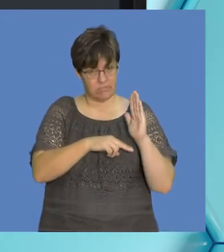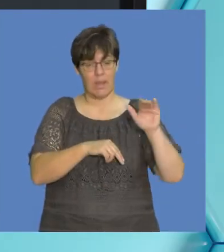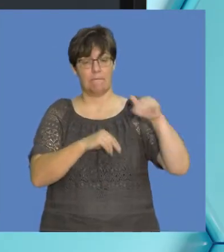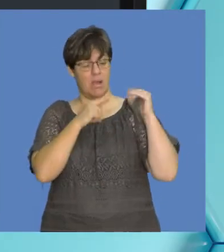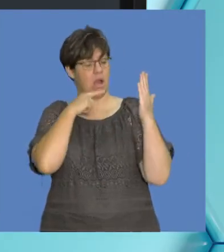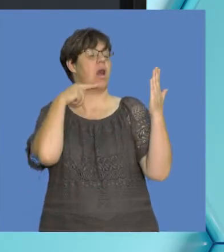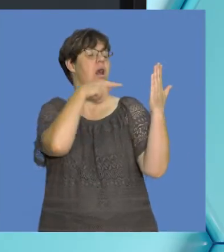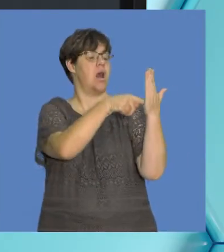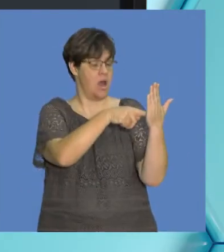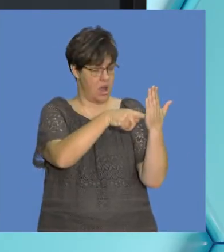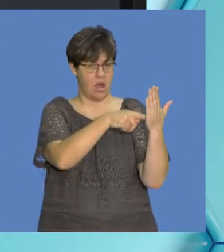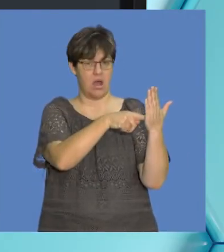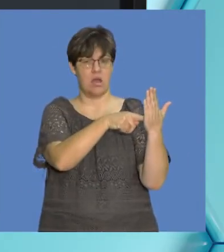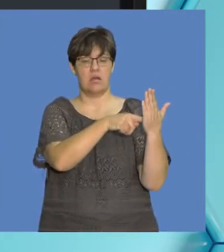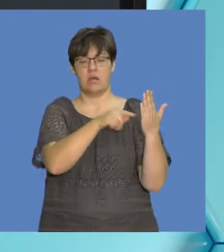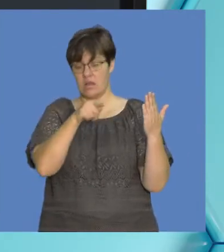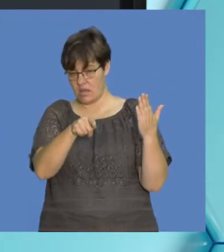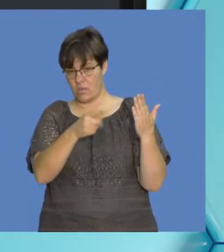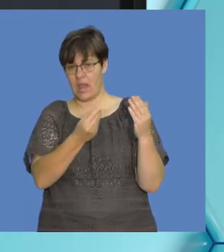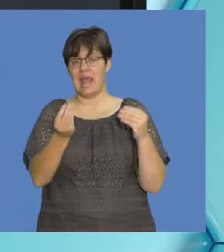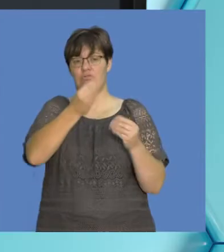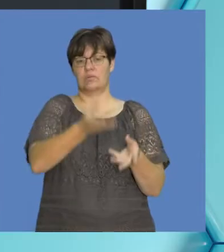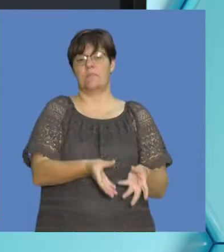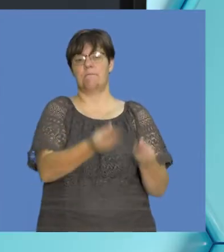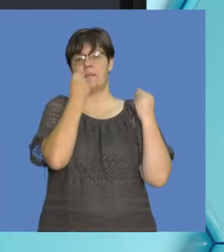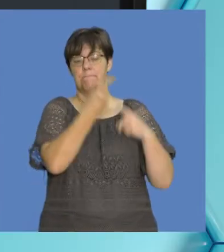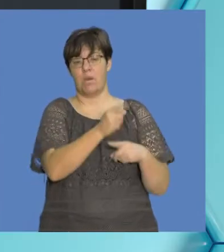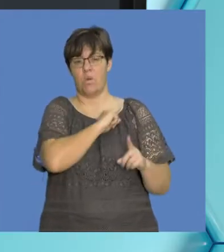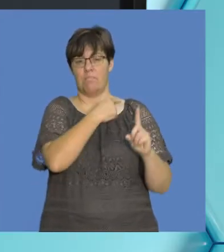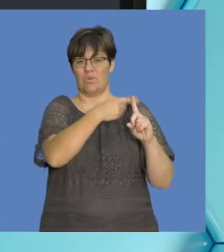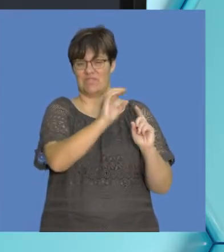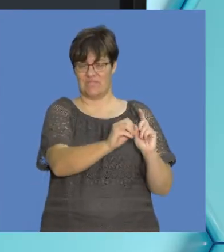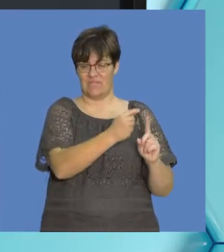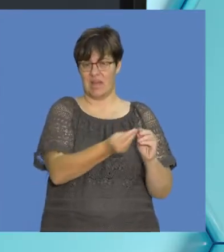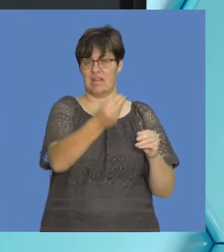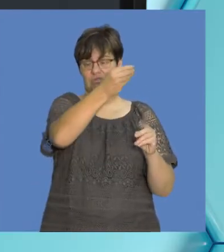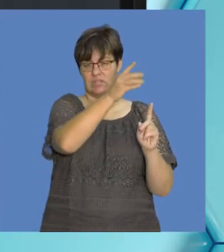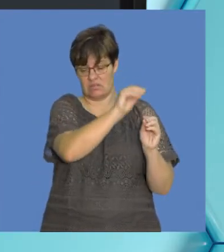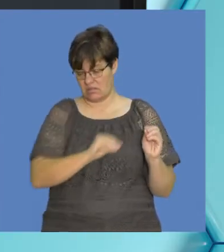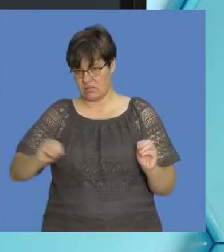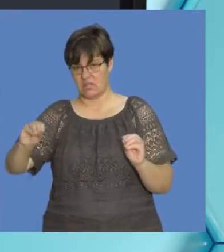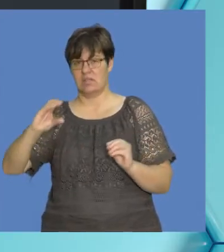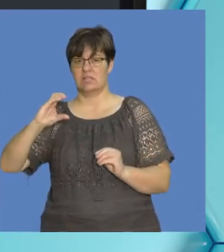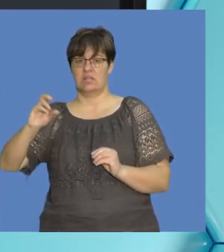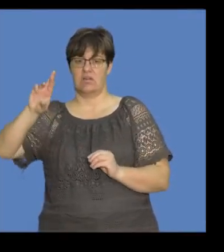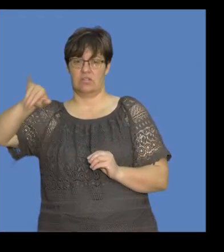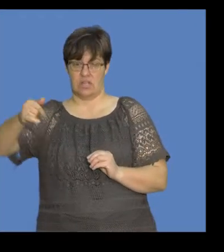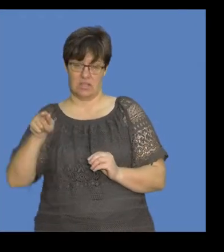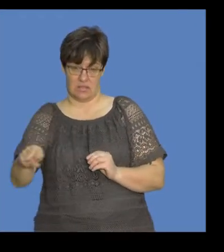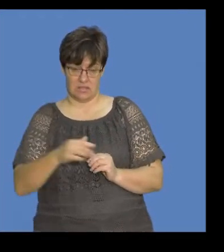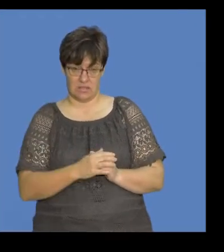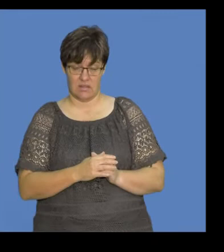see, yes, here's an item, we earned interest on our current account, therefore into my CRJ. Once